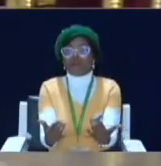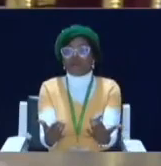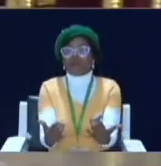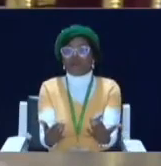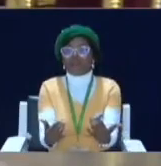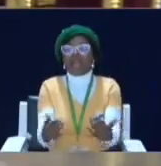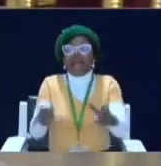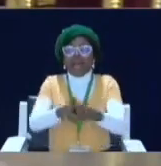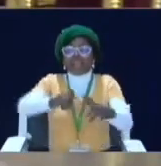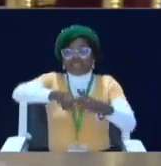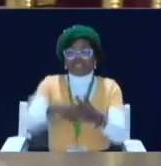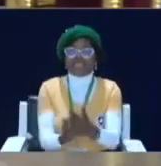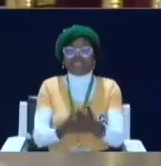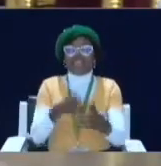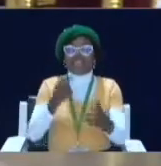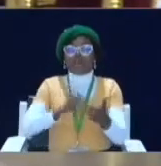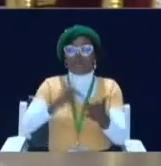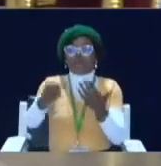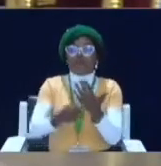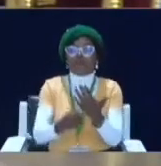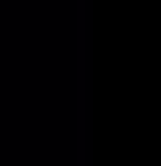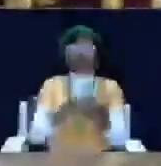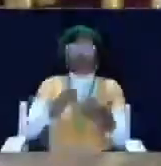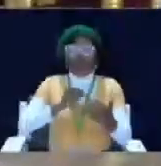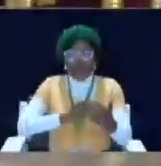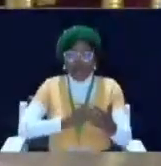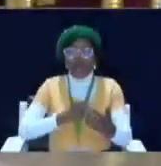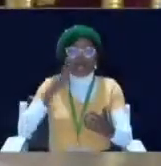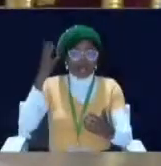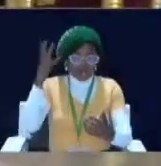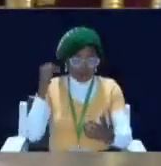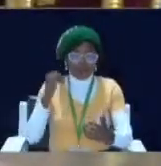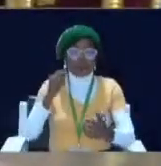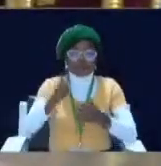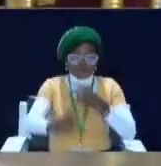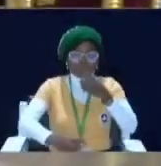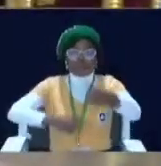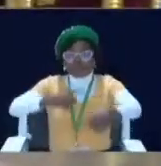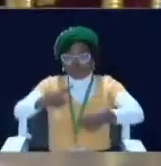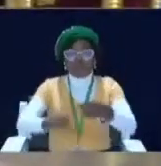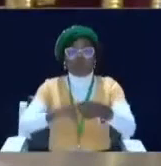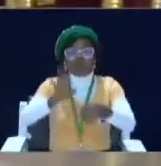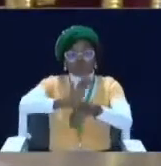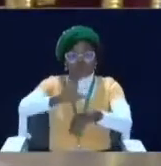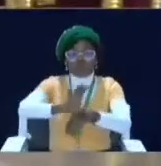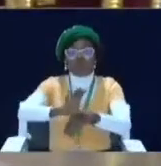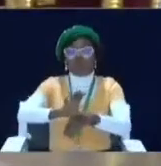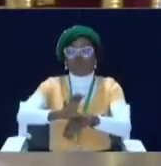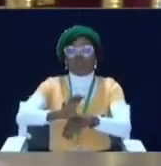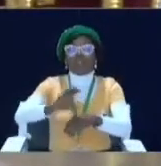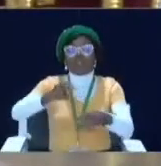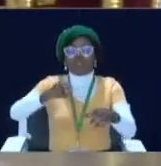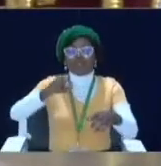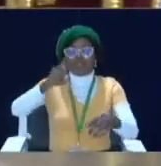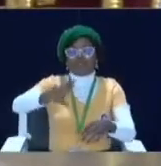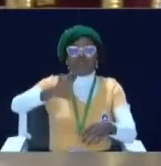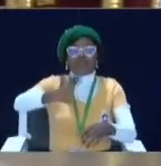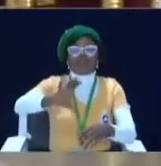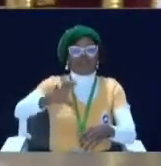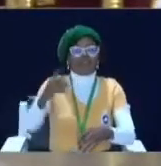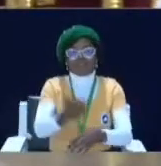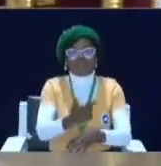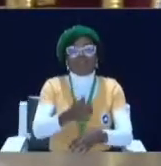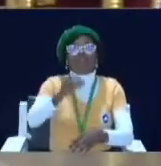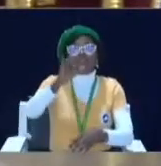but a better program here. Emi na lo mo wa be si lo church ni church redeem center